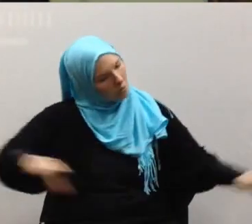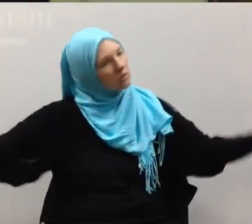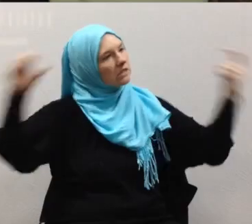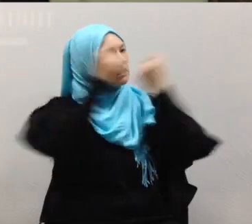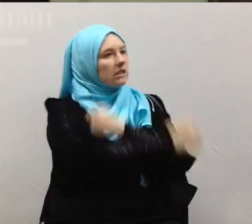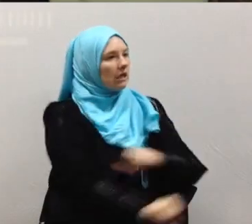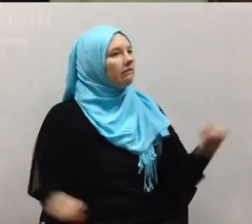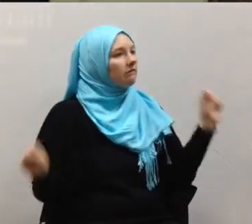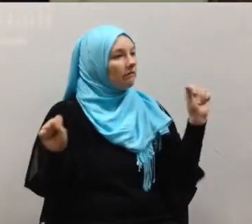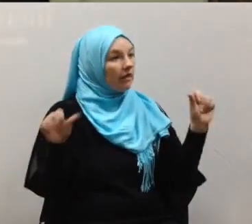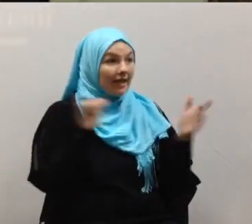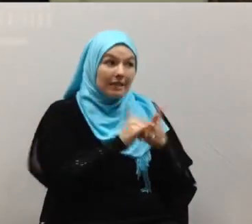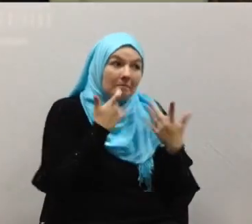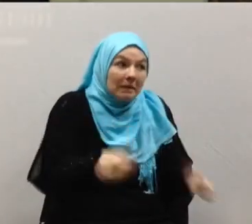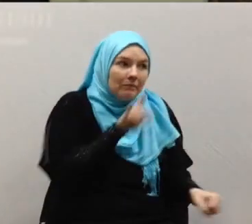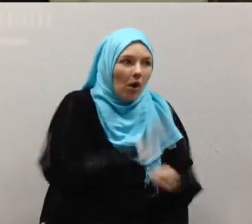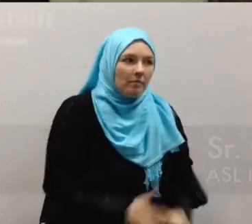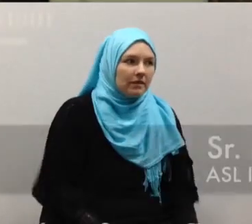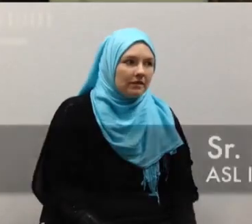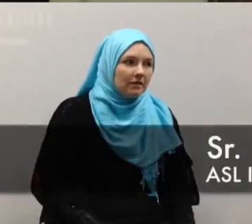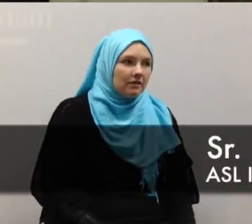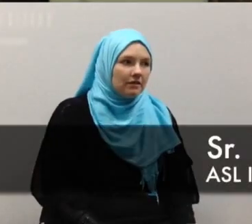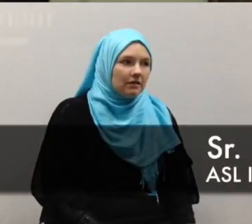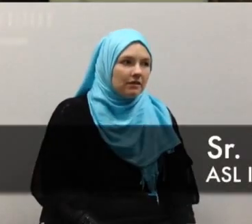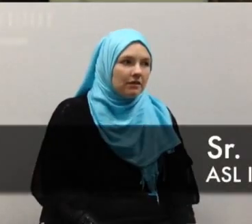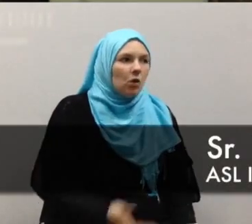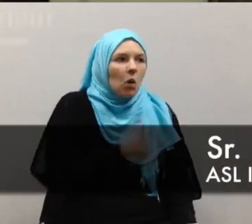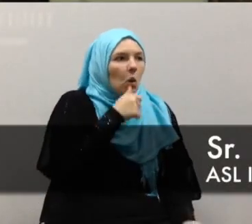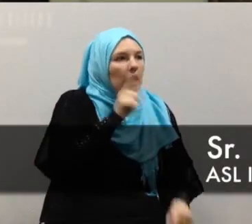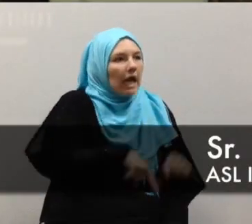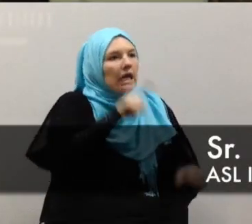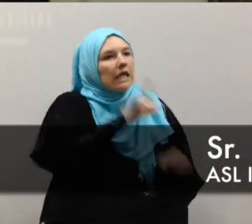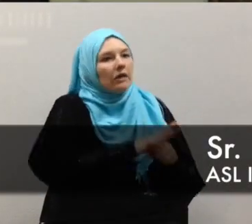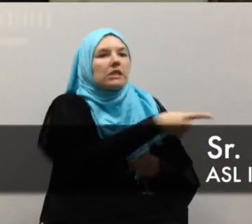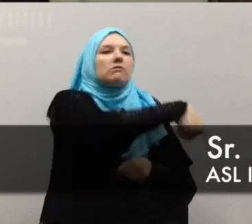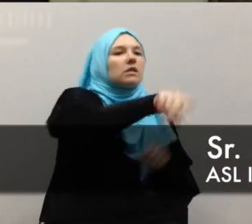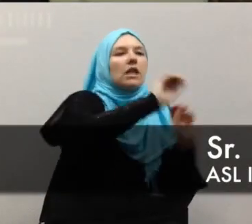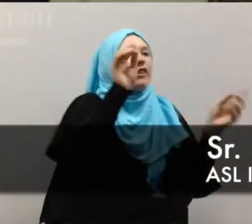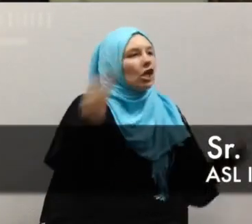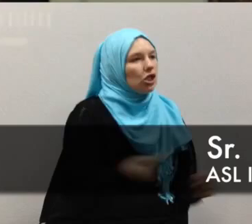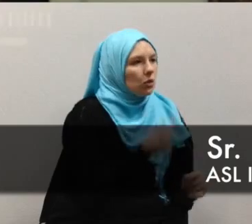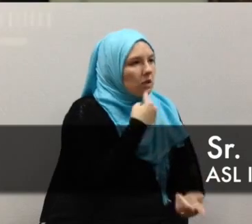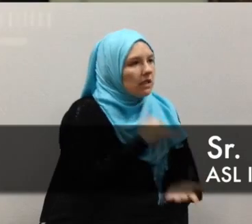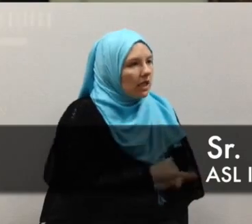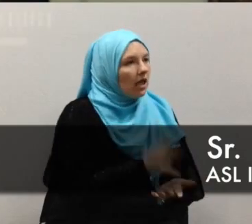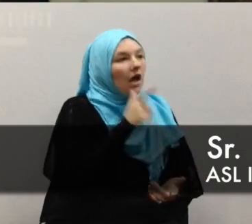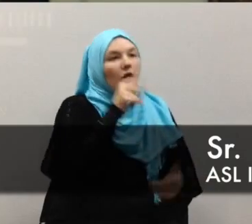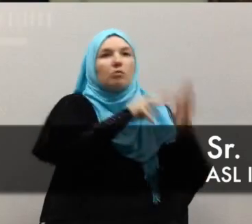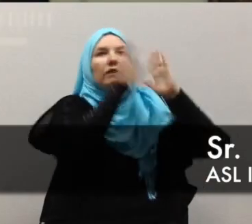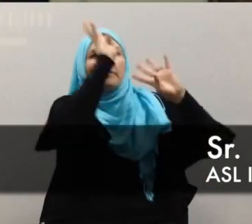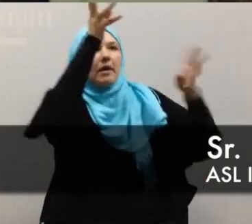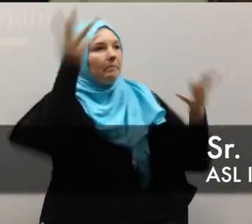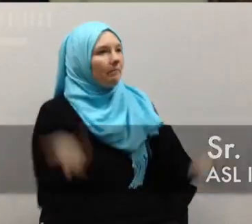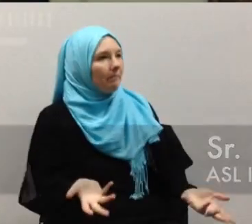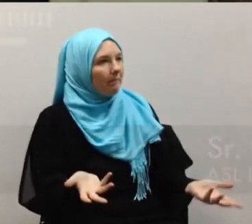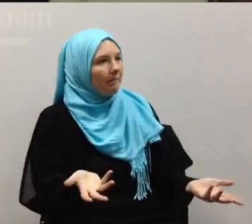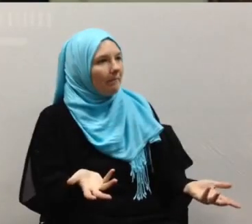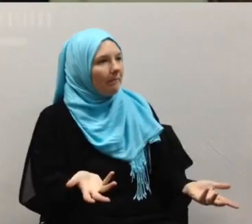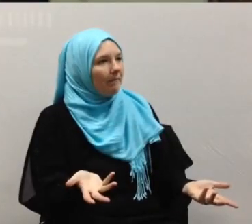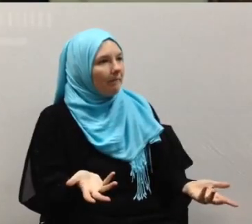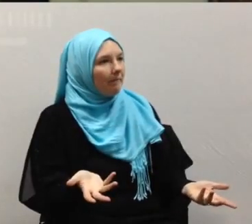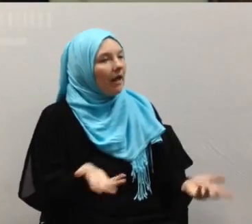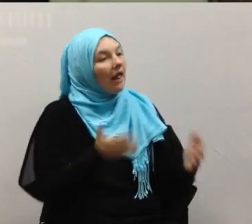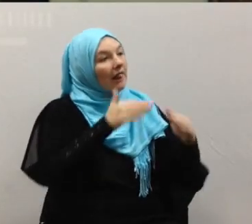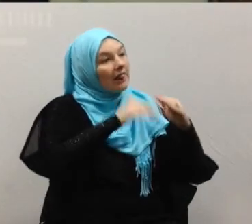but from Allah subhanahu wa ta'ala. How could the Prophet make it up? He knew that less than a year ago or 2 years, he was about